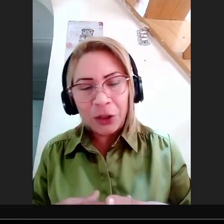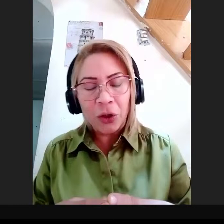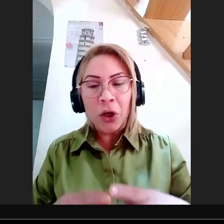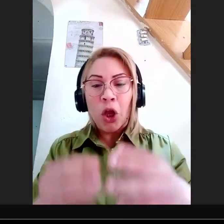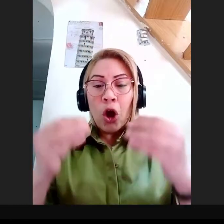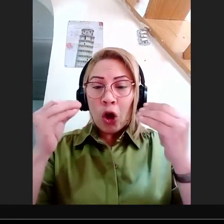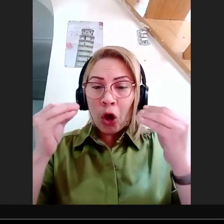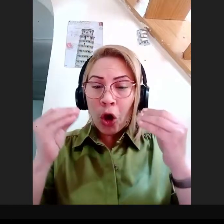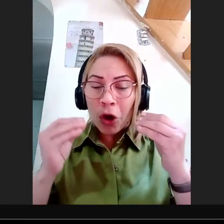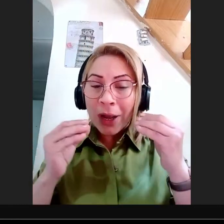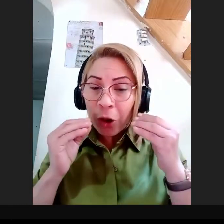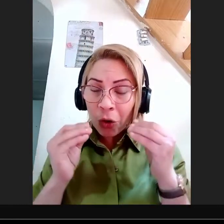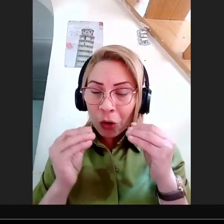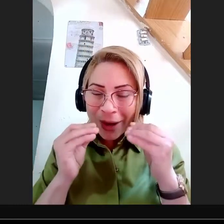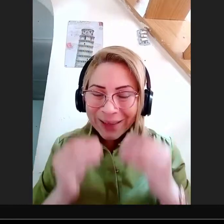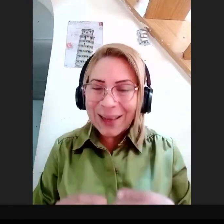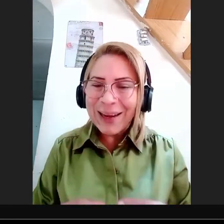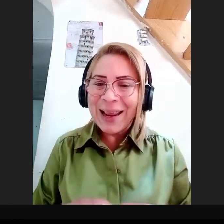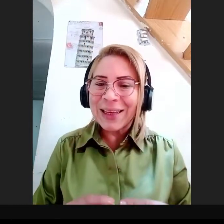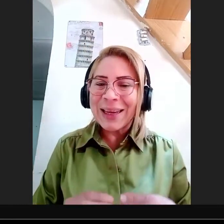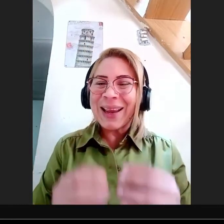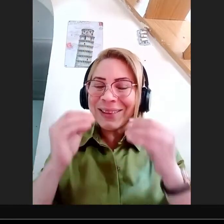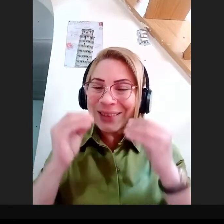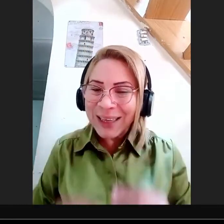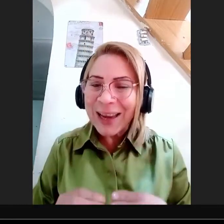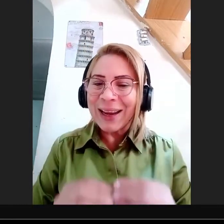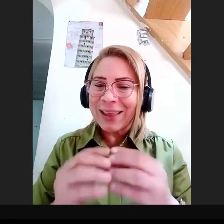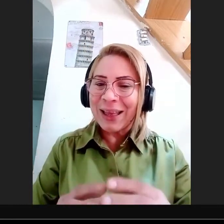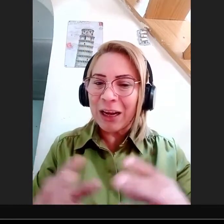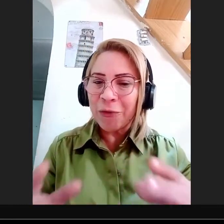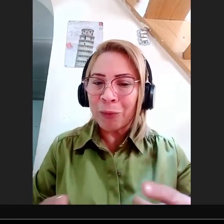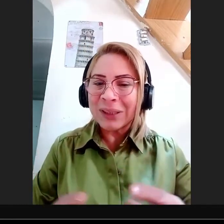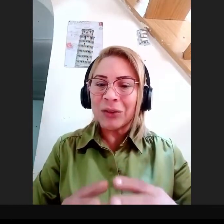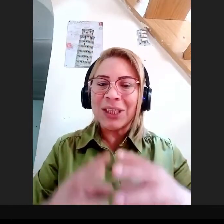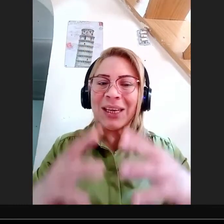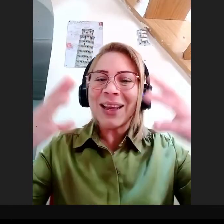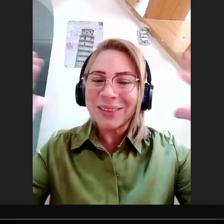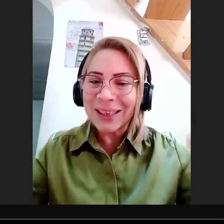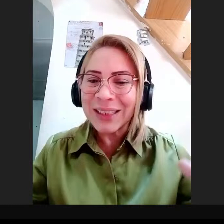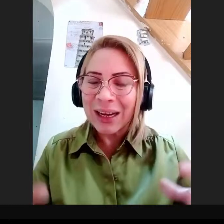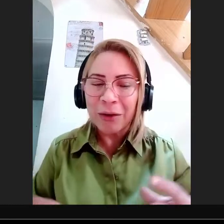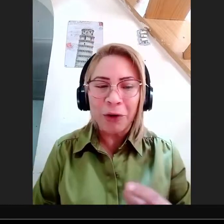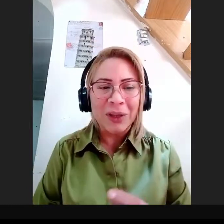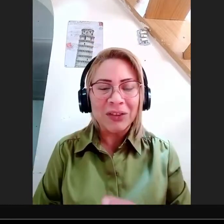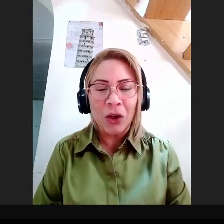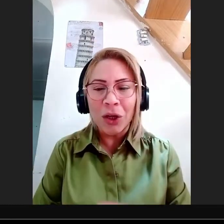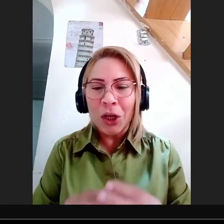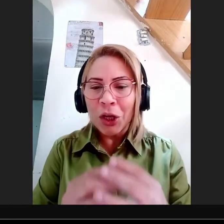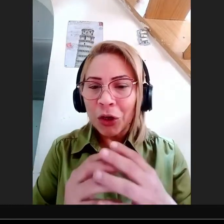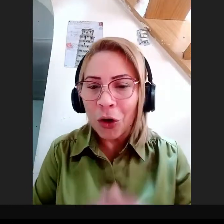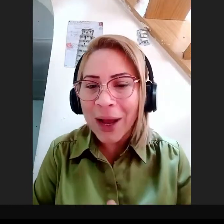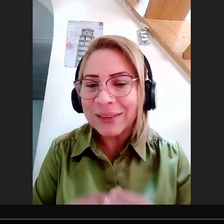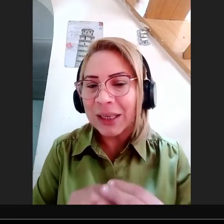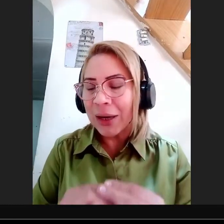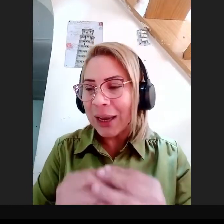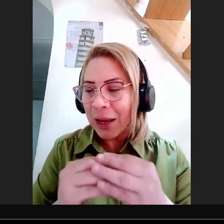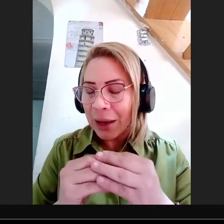and there's no way to know that because states are committed to these laws.